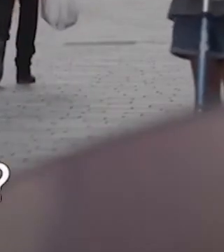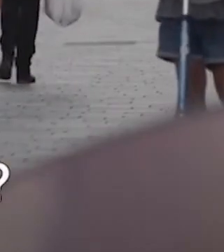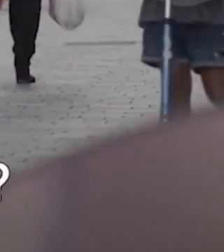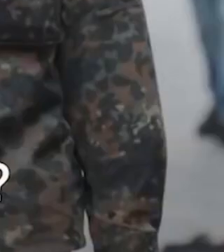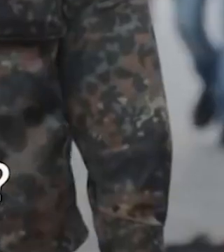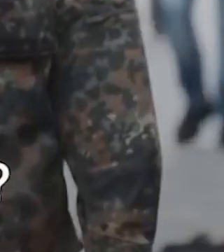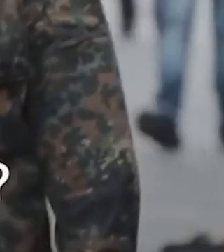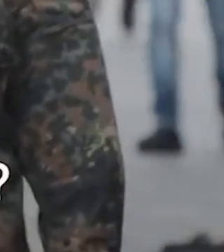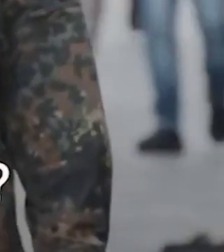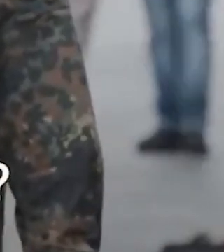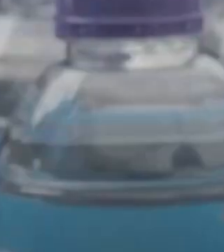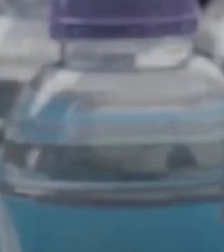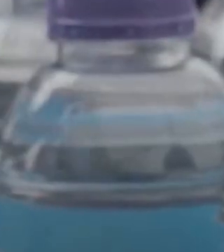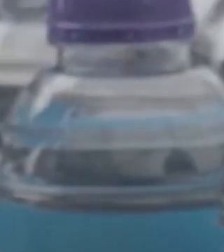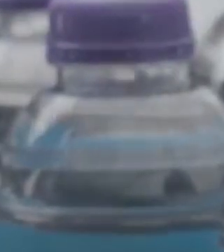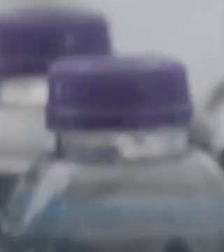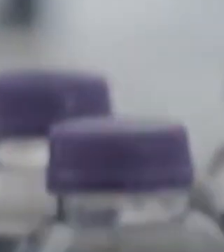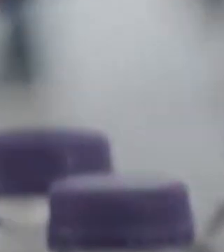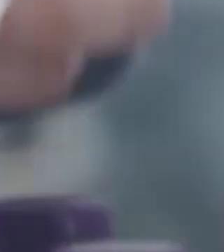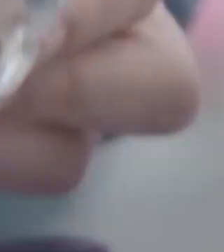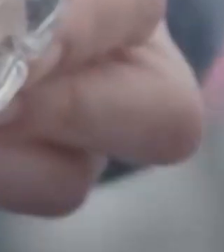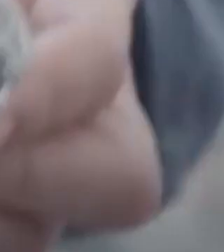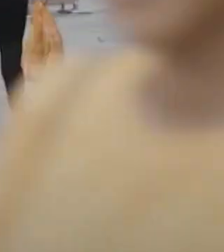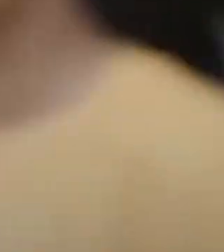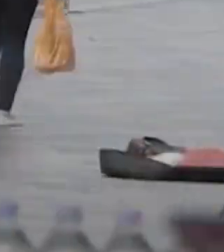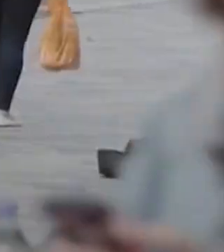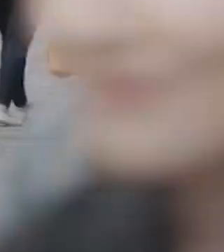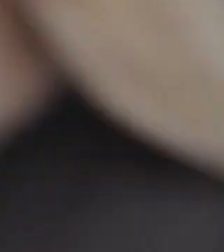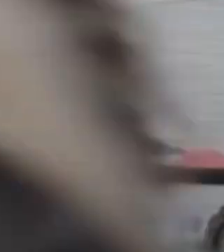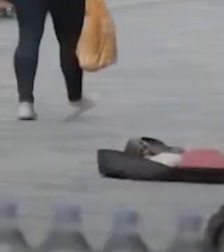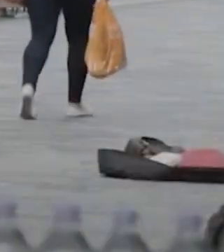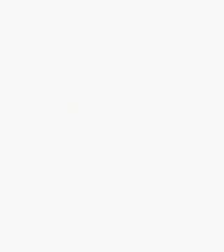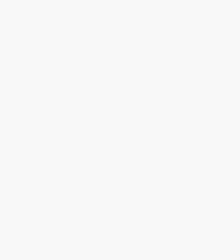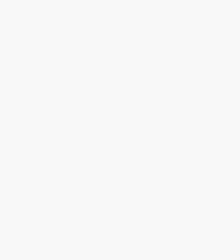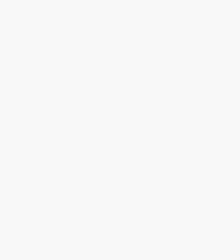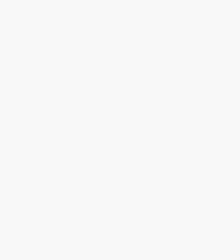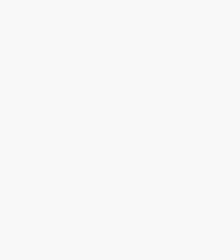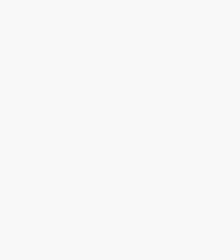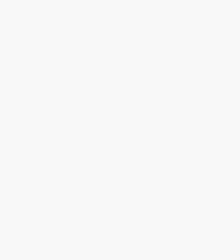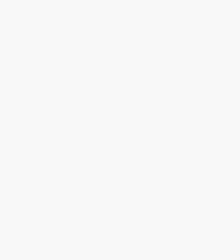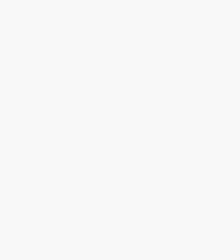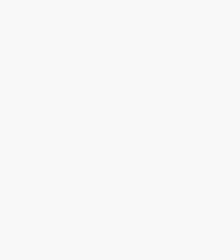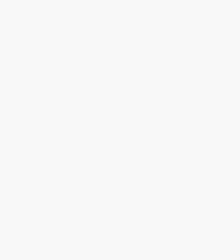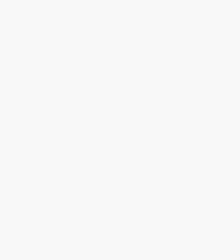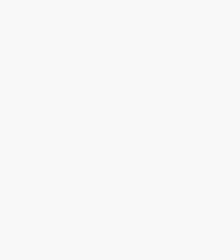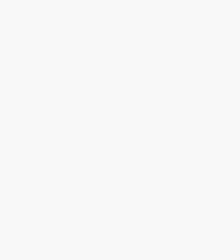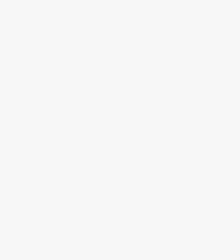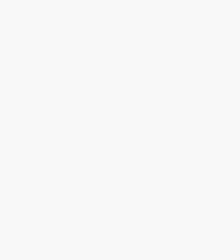Water, would you like to get some water? Really good prices. Water?